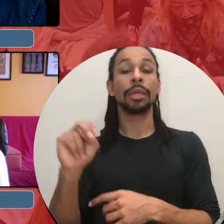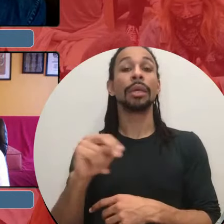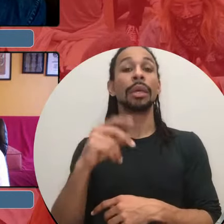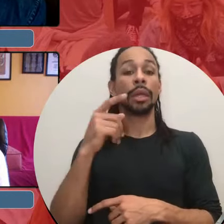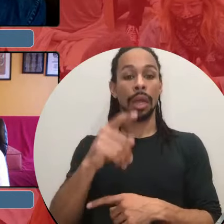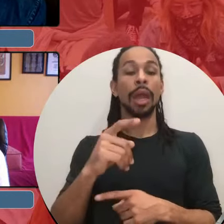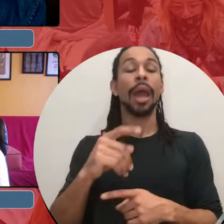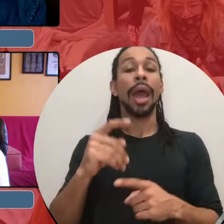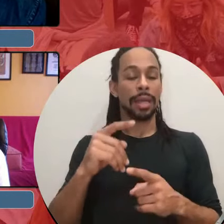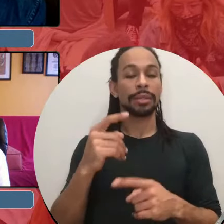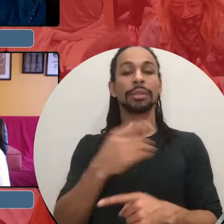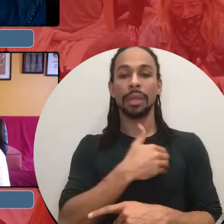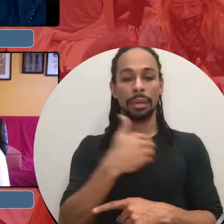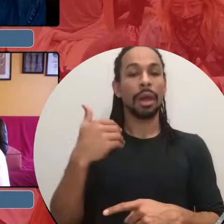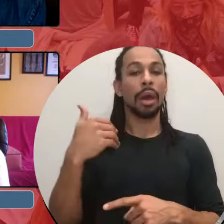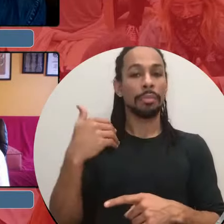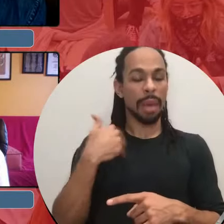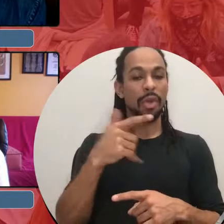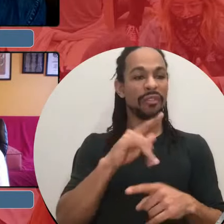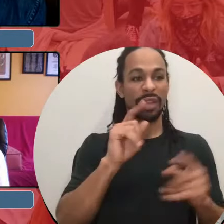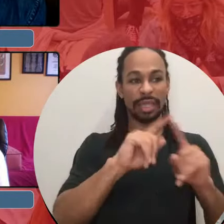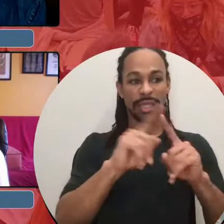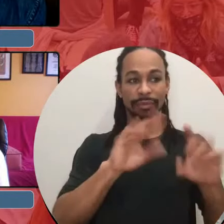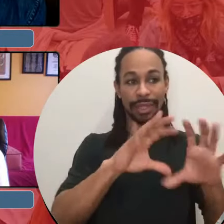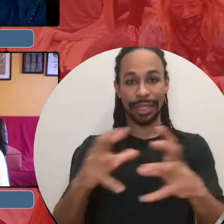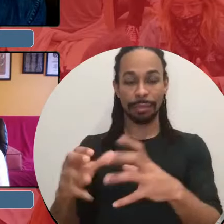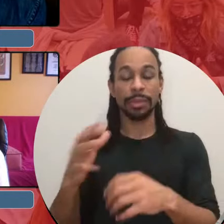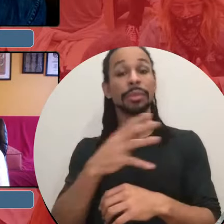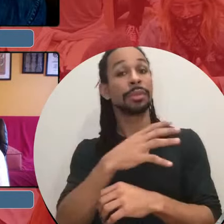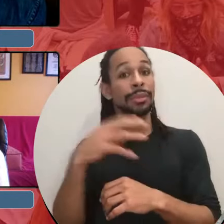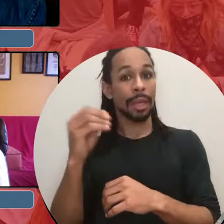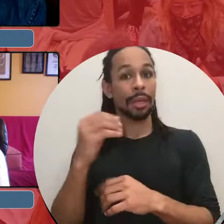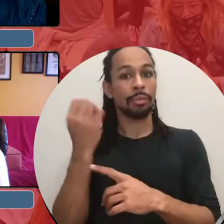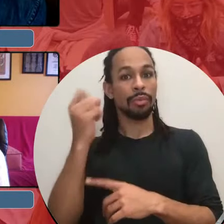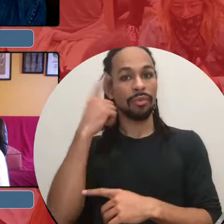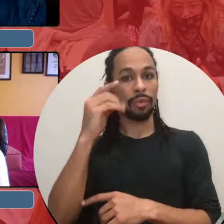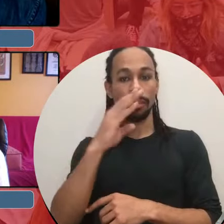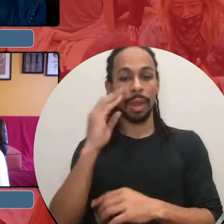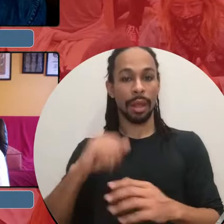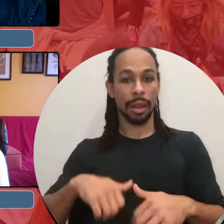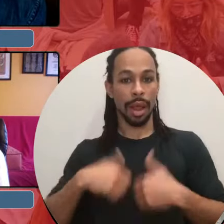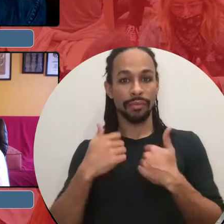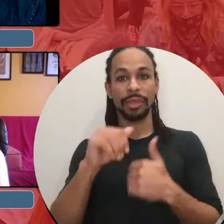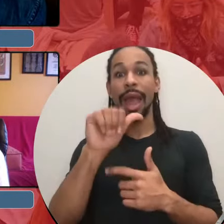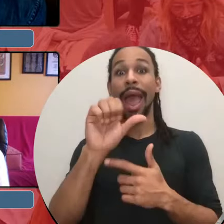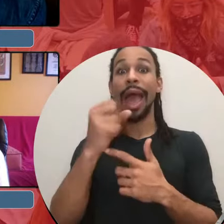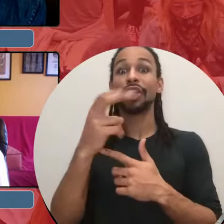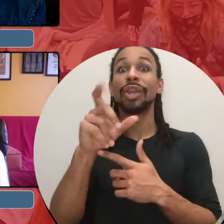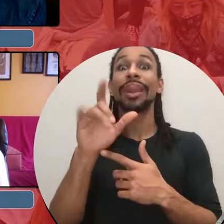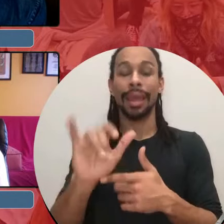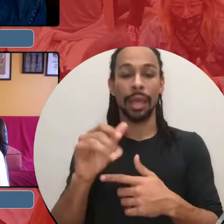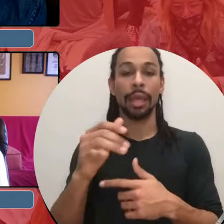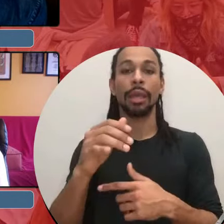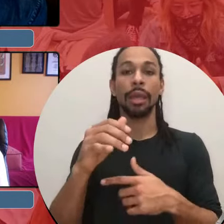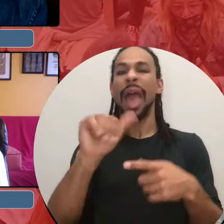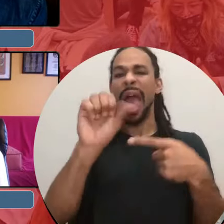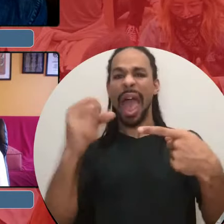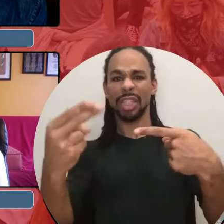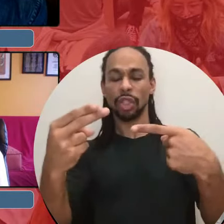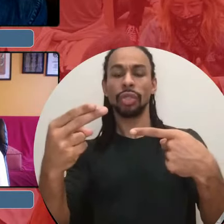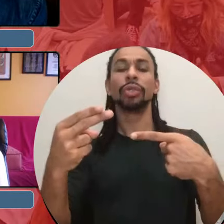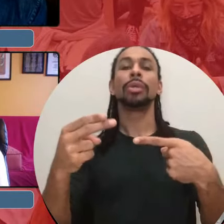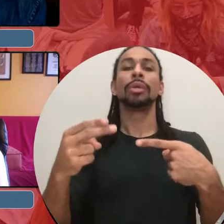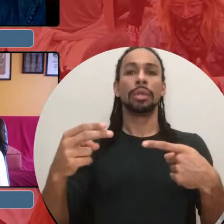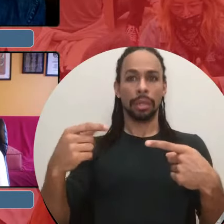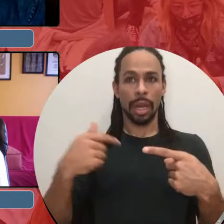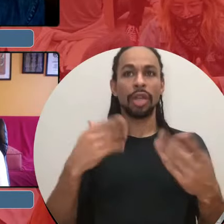Black Lives, M4BL, Ashley has thrown down on the Vision for Black Lives and the Breathe Act. Ash has served on the Governance Committee